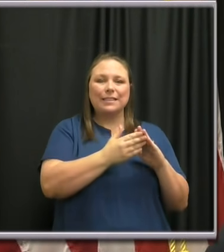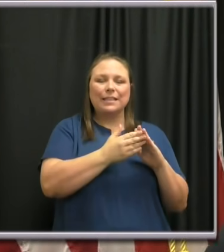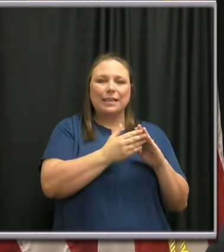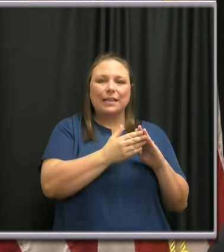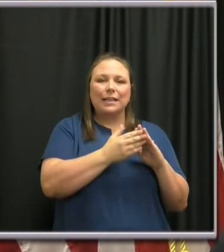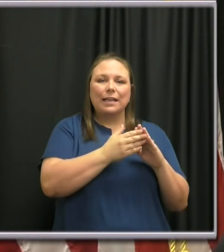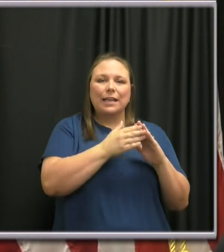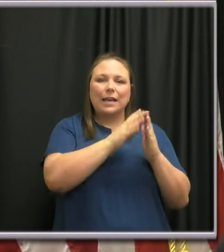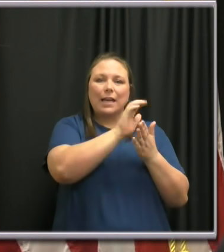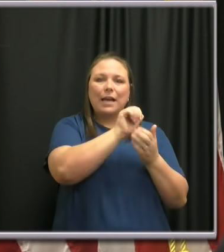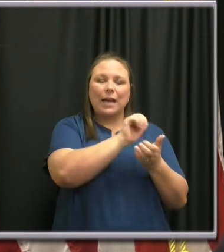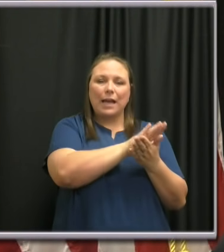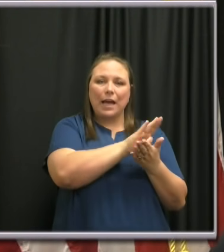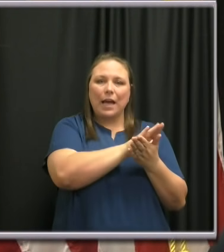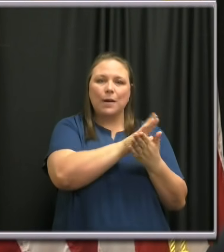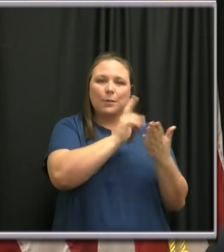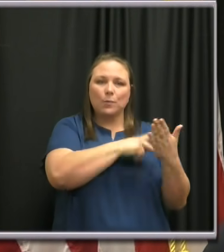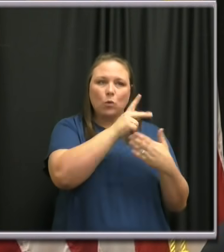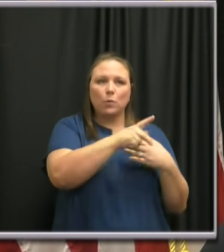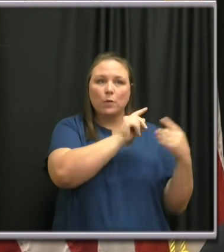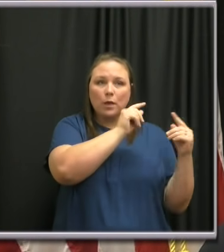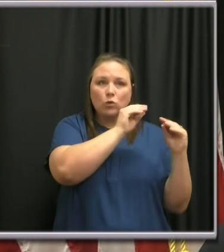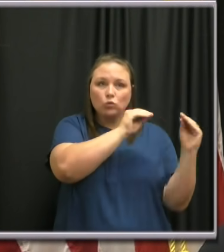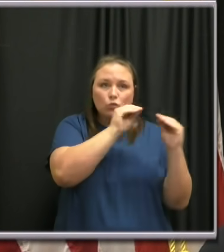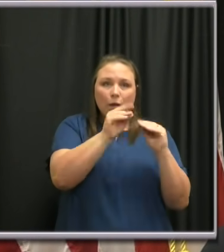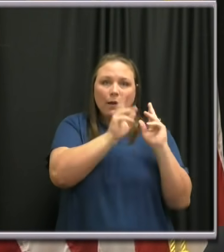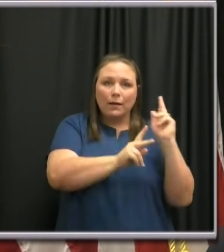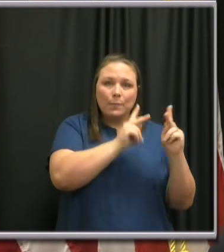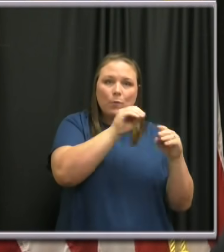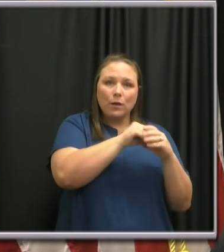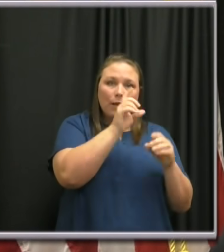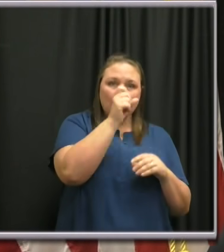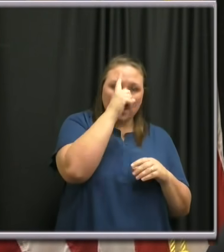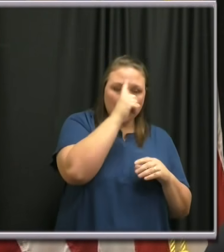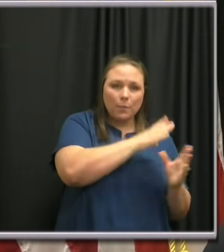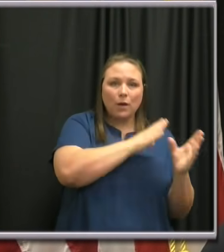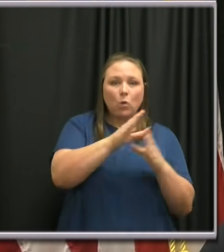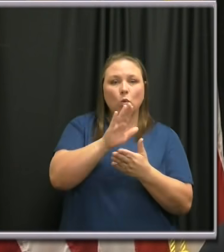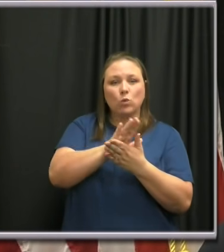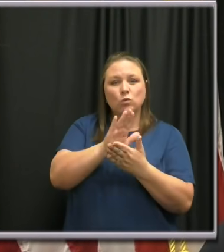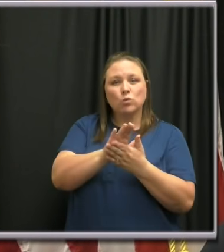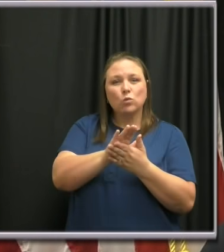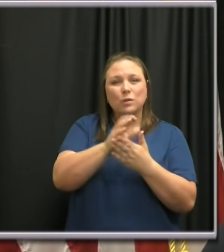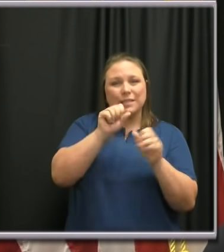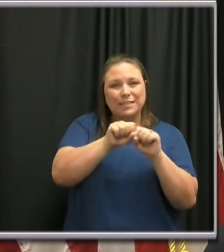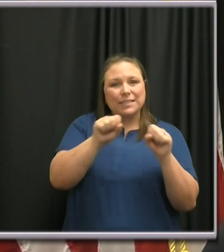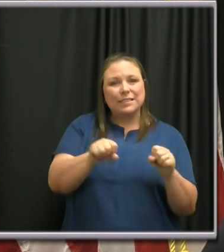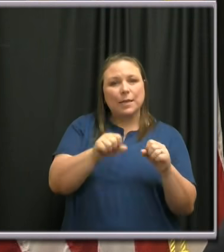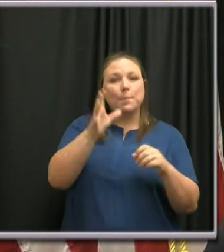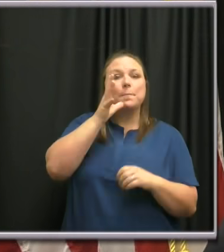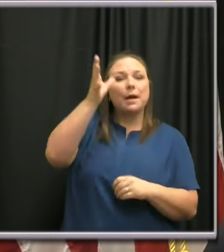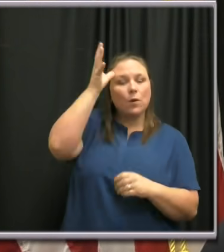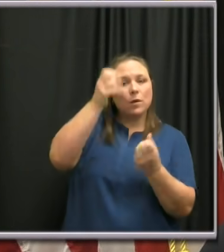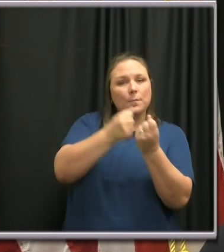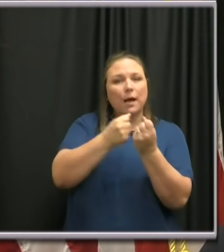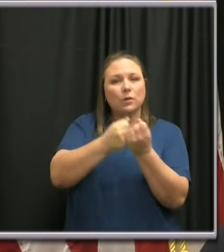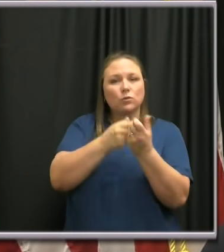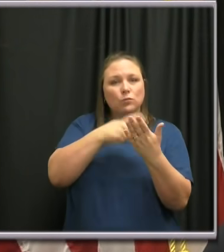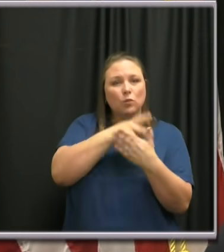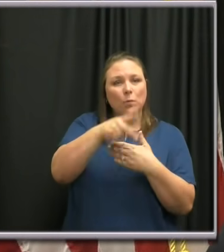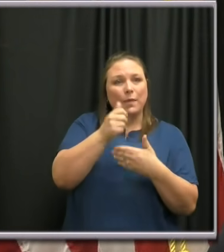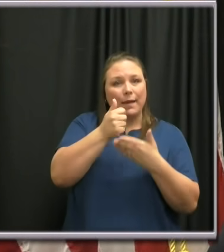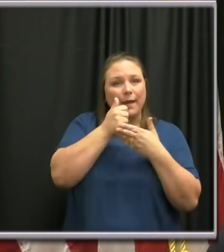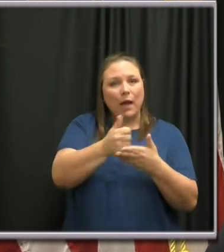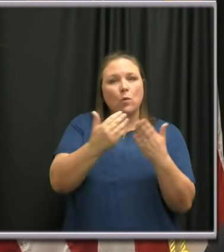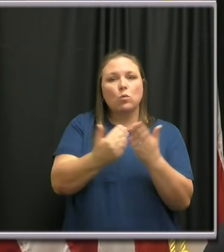which trains immigrant leaders in the work of metro government, or the school system's Parent Ambassadors program that they've used to help newly arrived immigrant